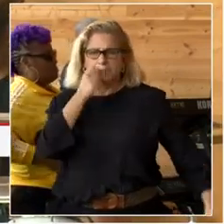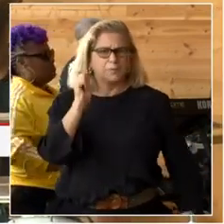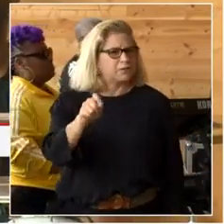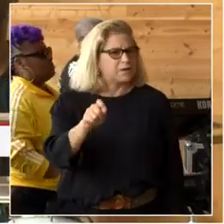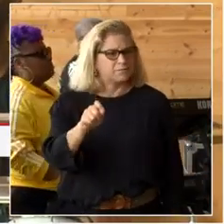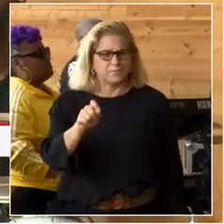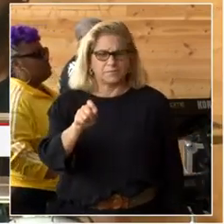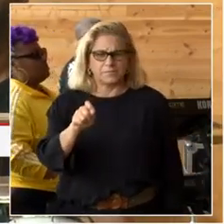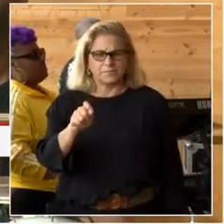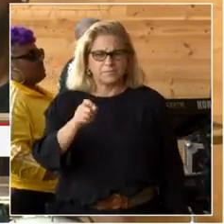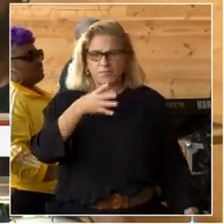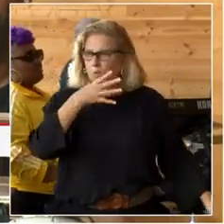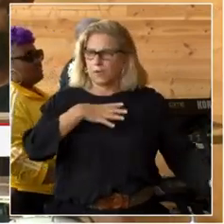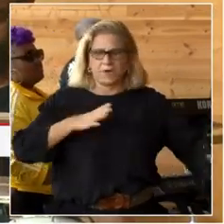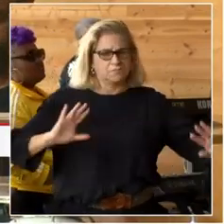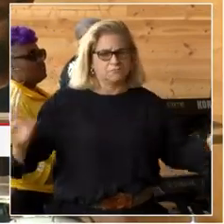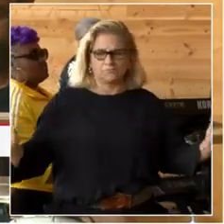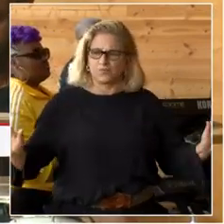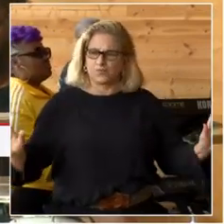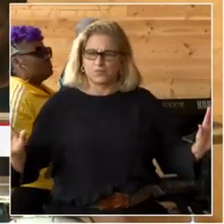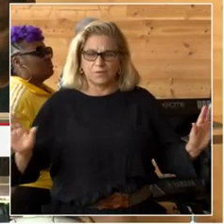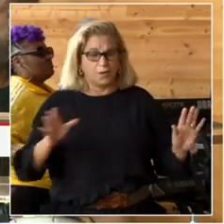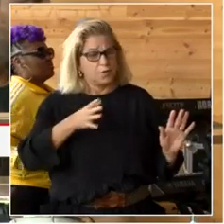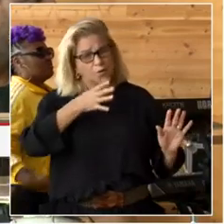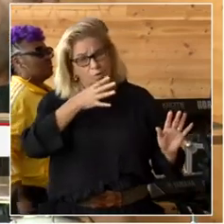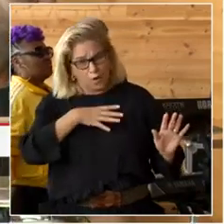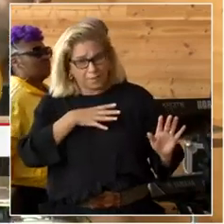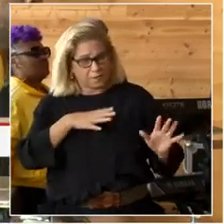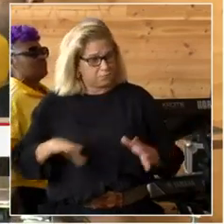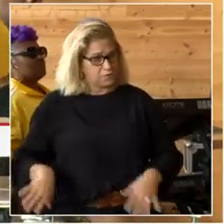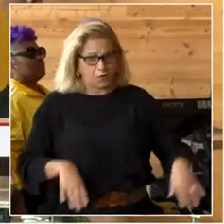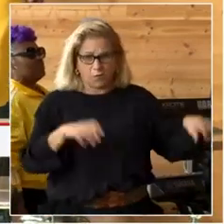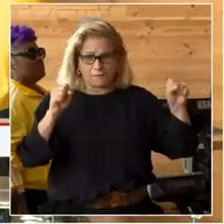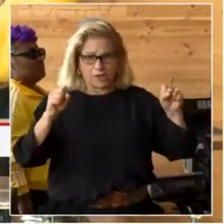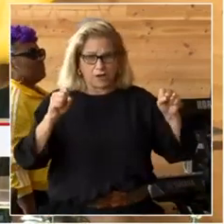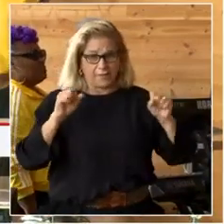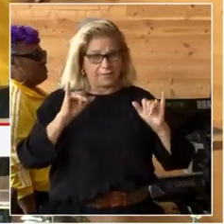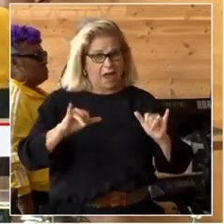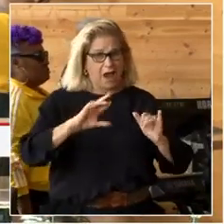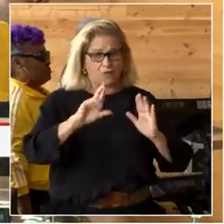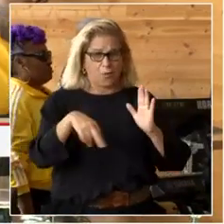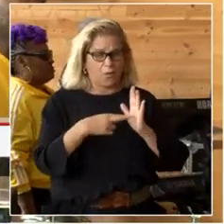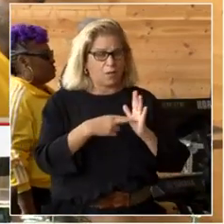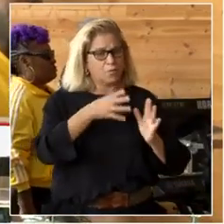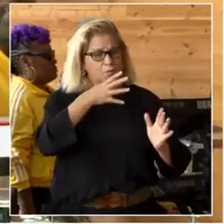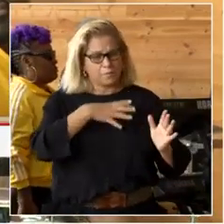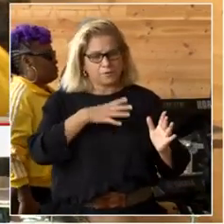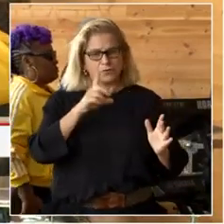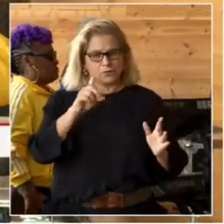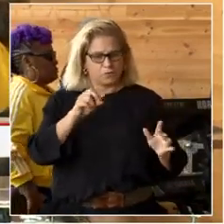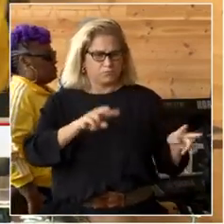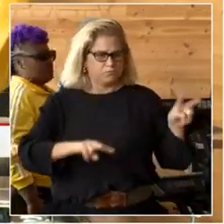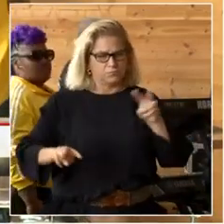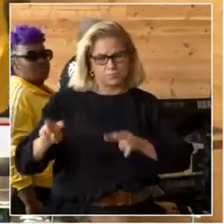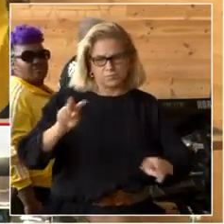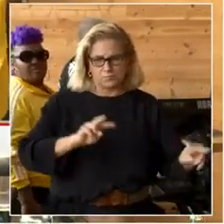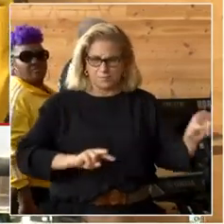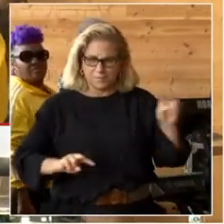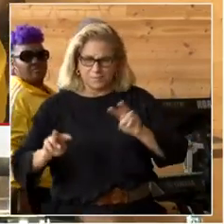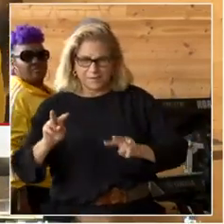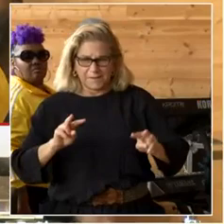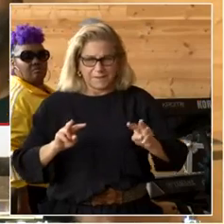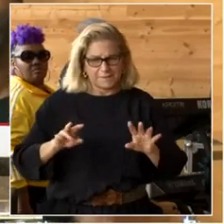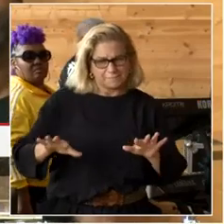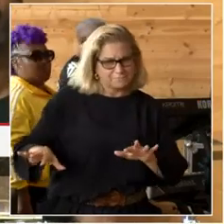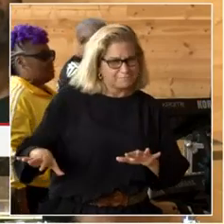the thing is that when women are in leadership roles, we don't only look at the pie that we have, the slice of the pie